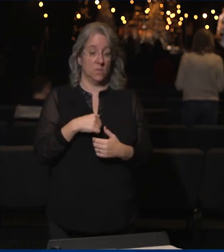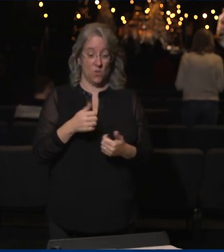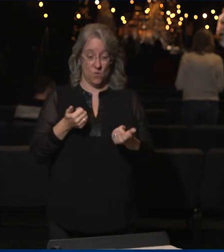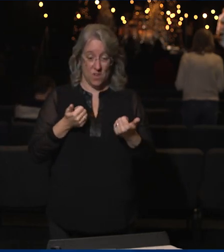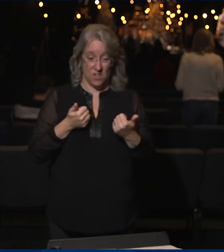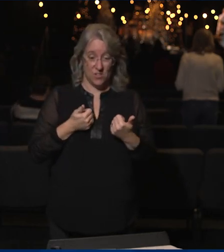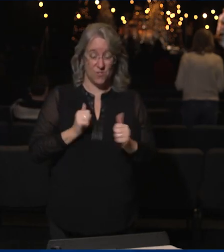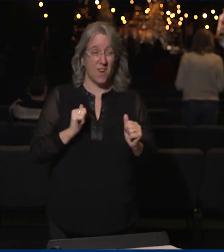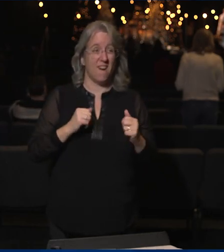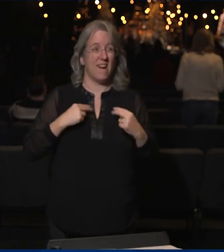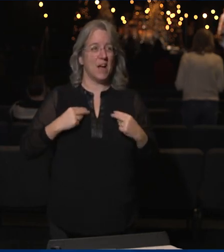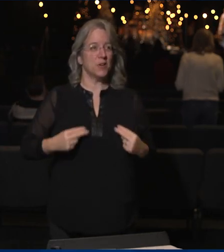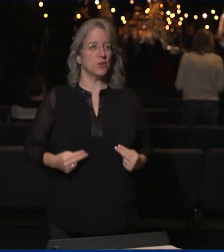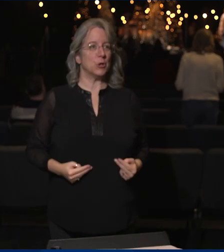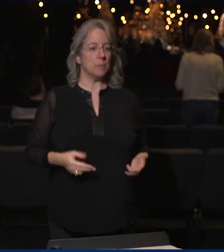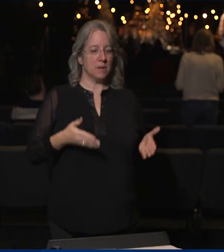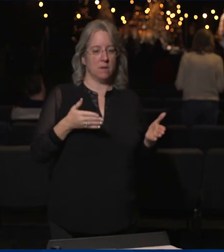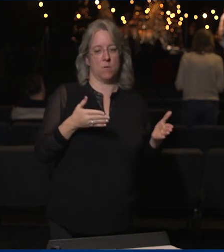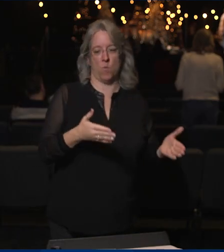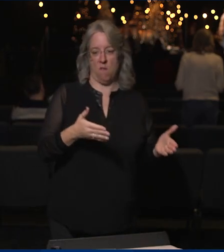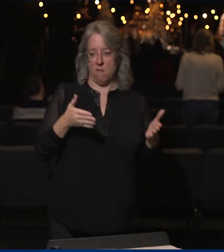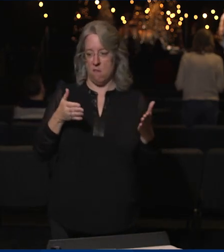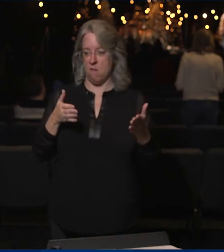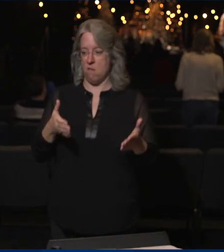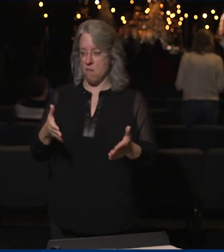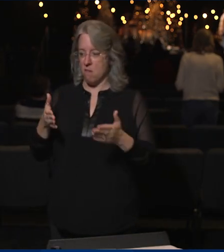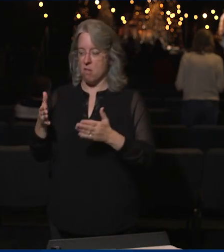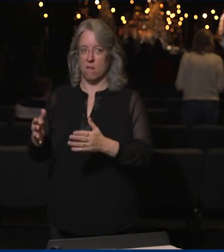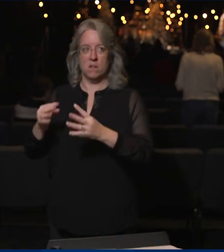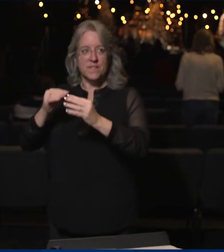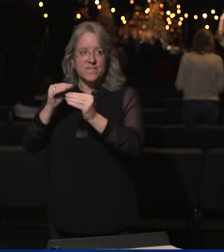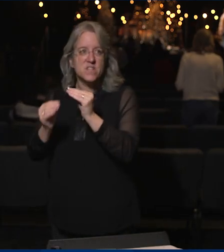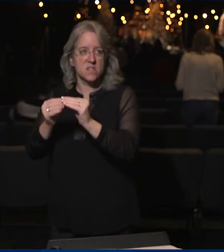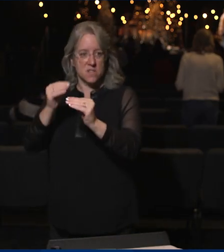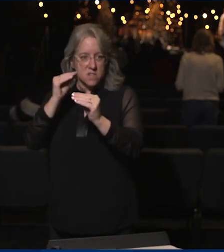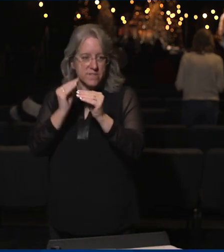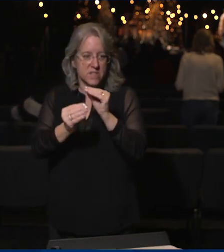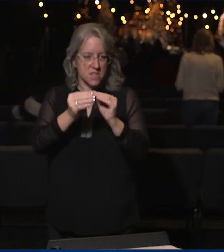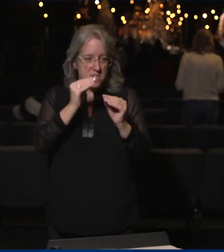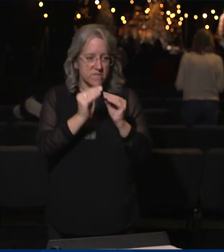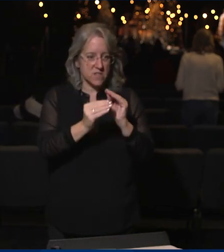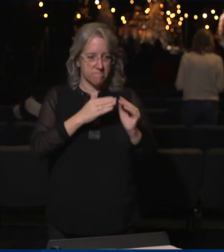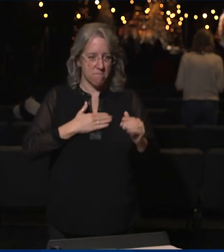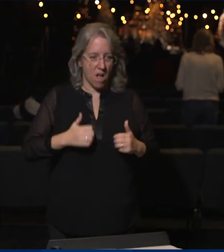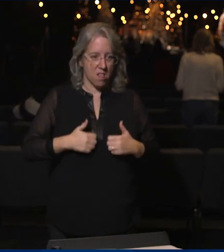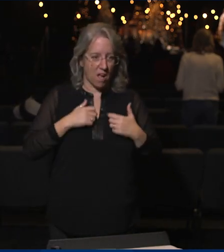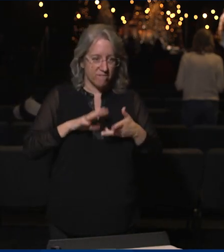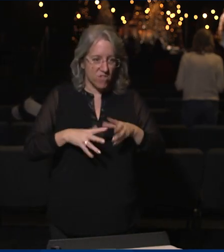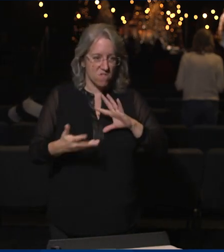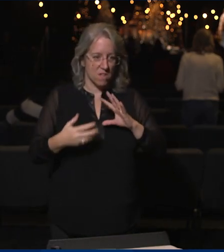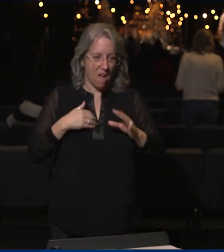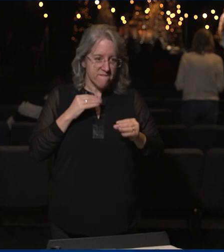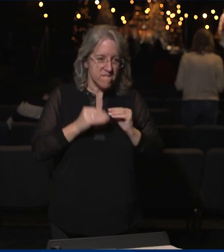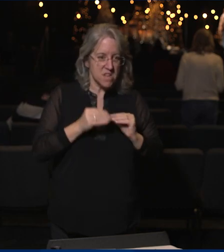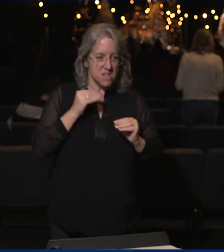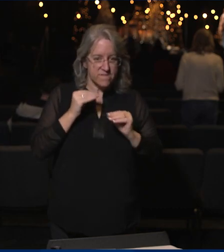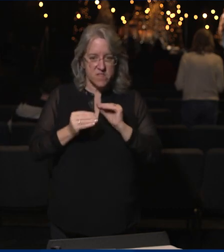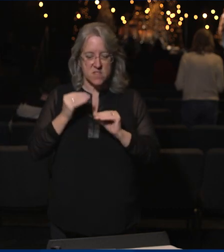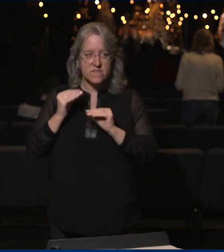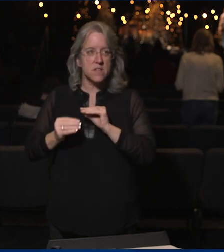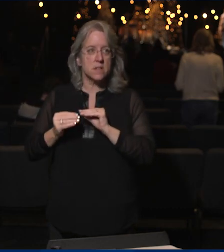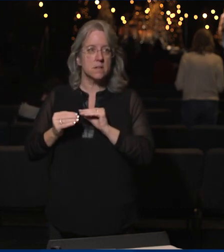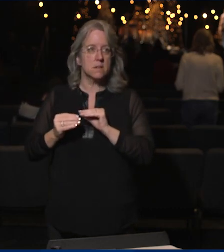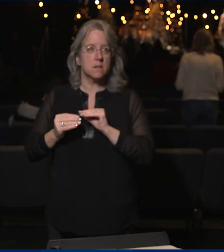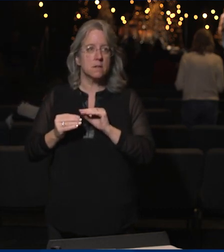our human ways to fix the things in our lives that needs to be fixed, instead